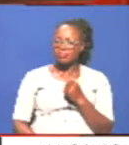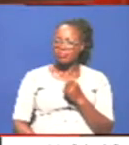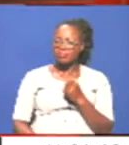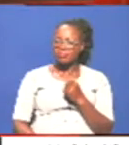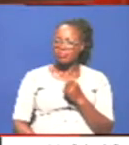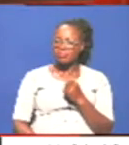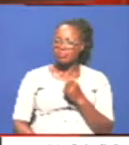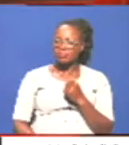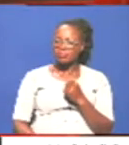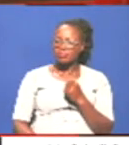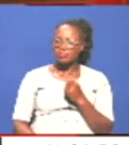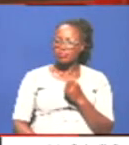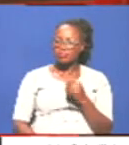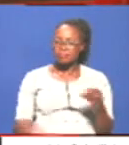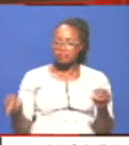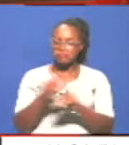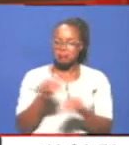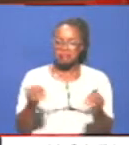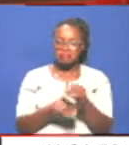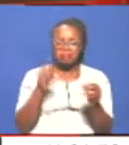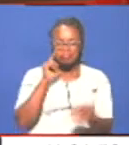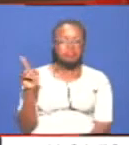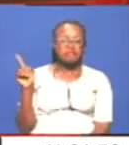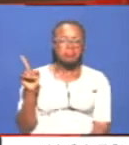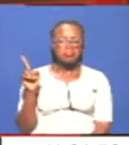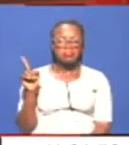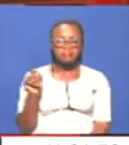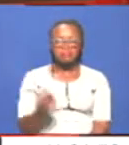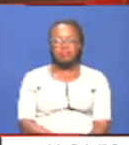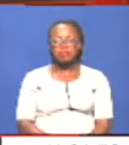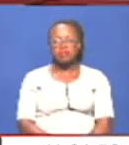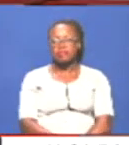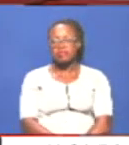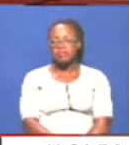All right, so he's castled that rook. So now let's move on to you, Mercy.